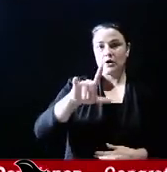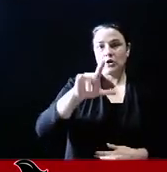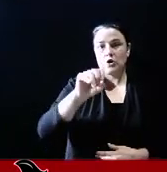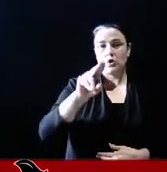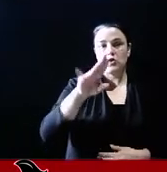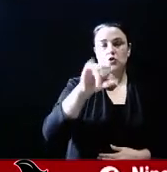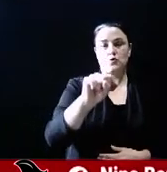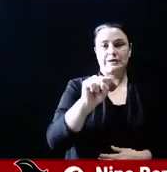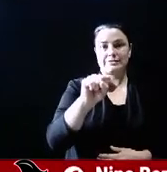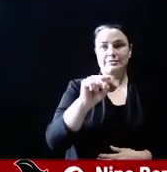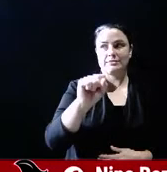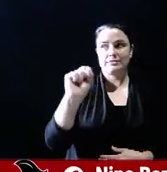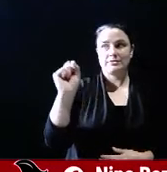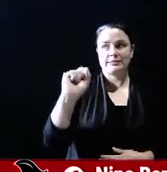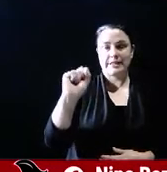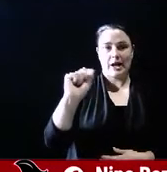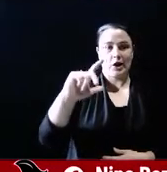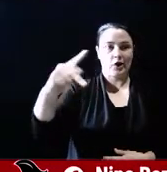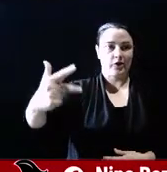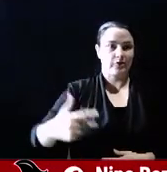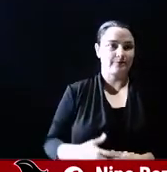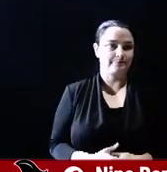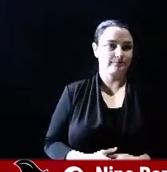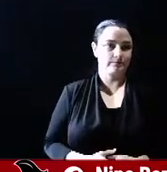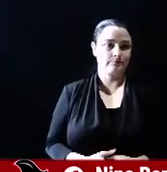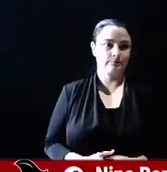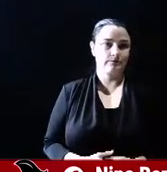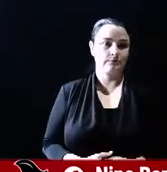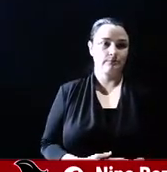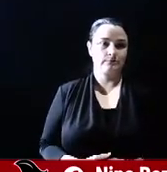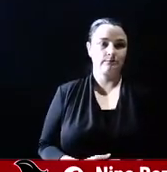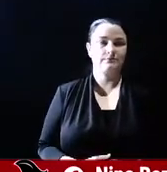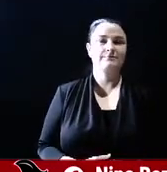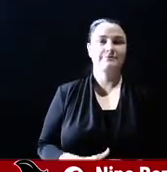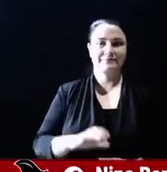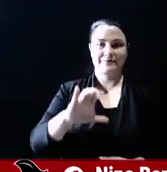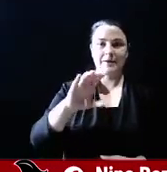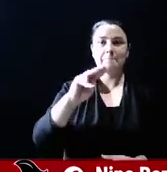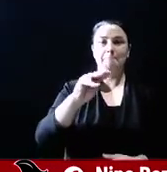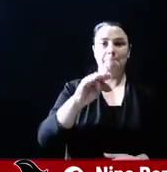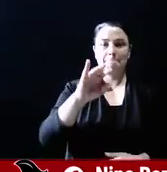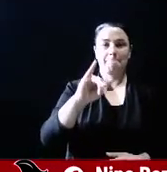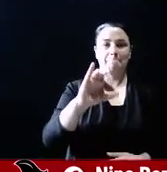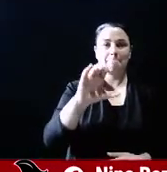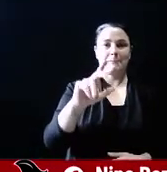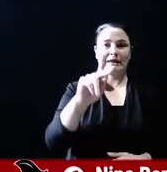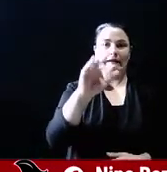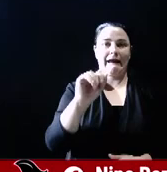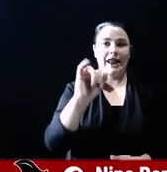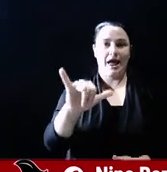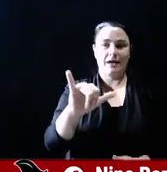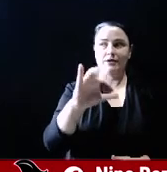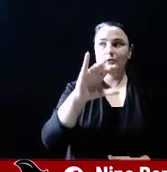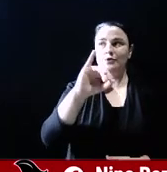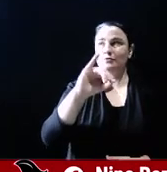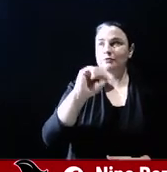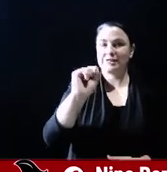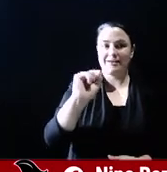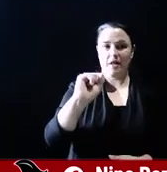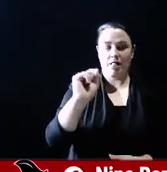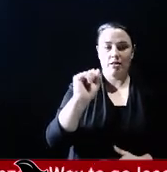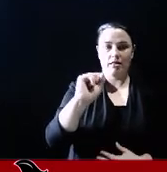Luis Manuel Sumbler III. Michaela Joy Senegal.